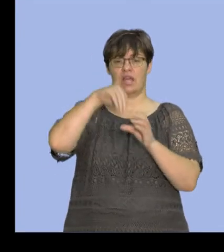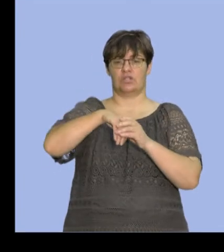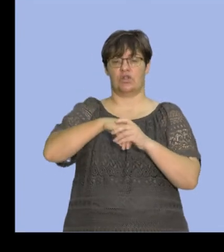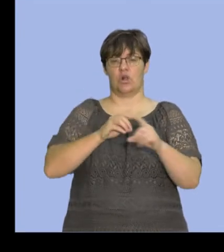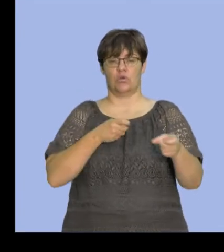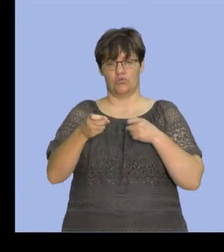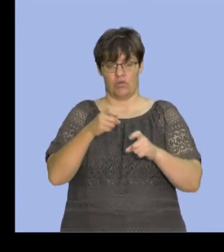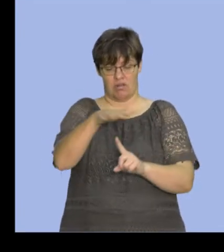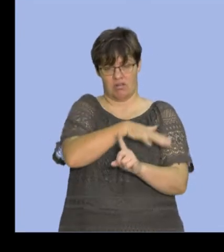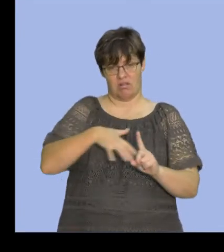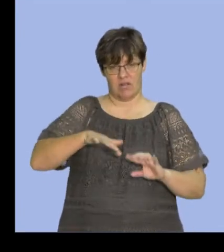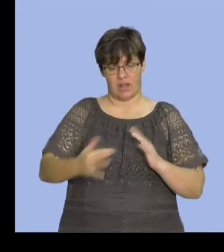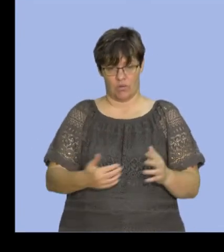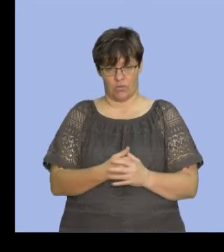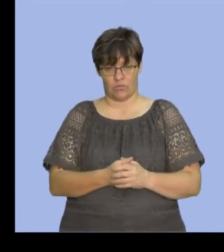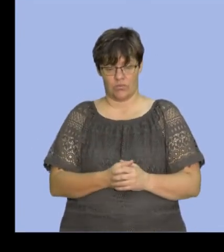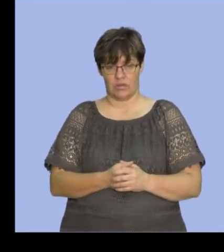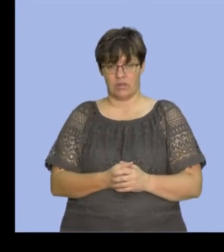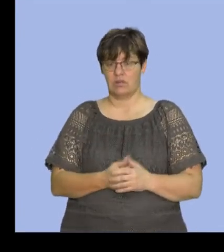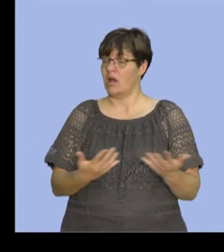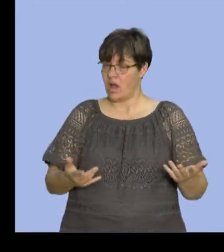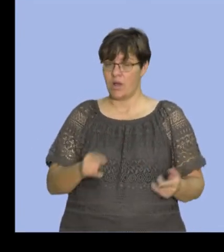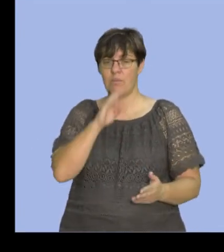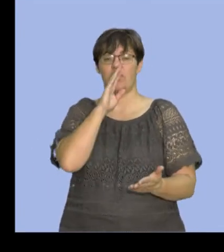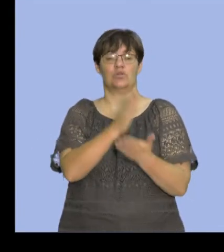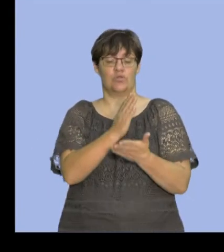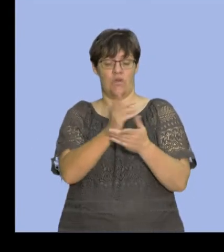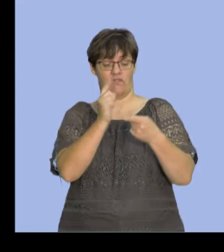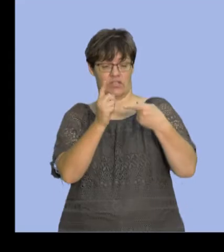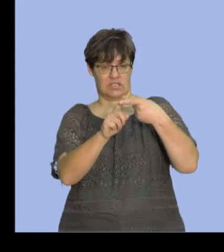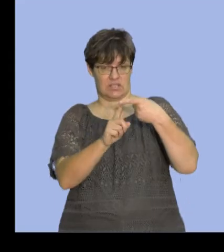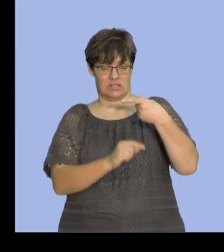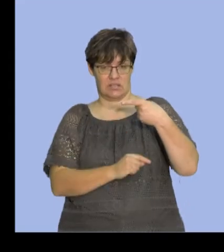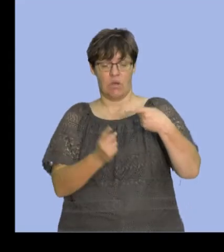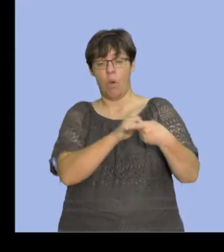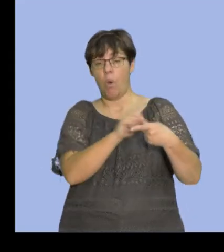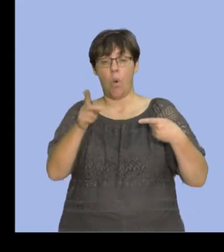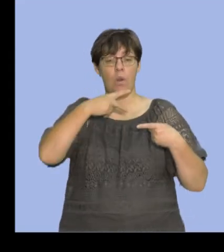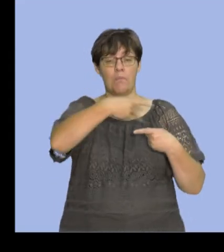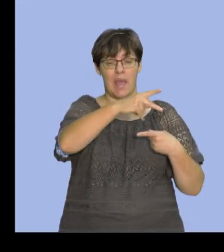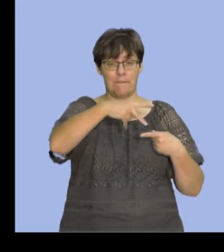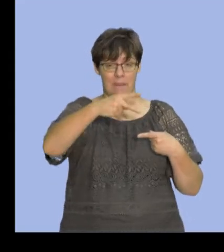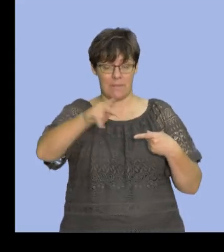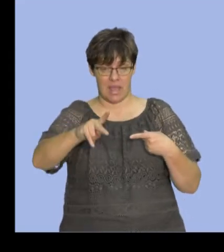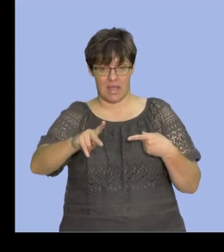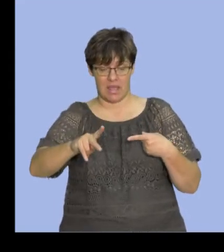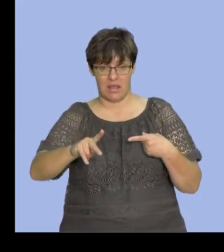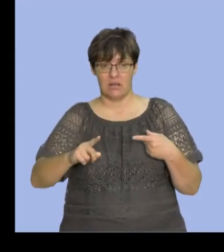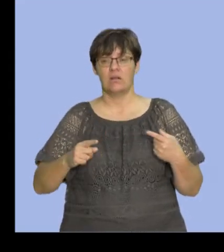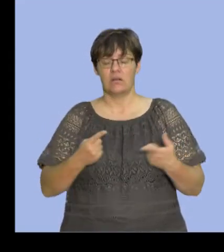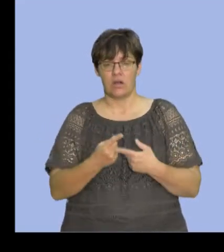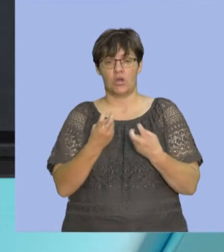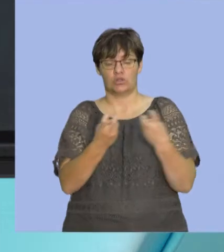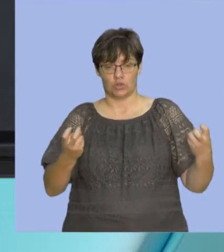control in this area. Simple. Make sure of one, all payments are made against